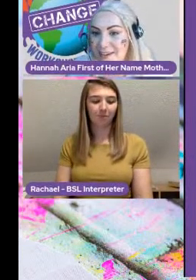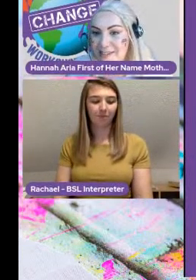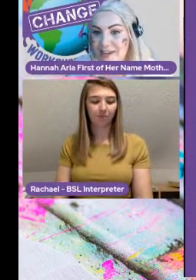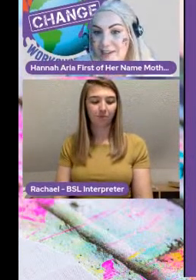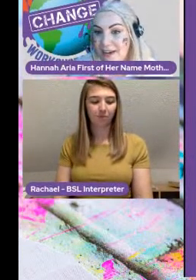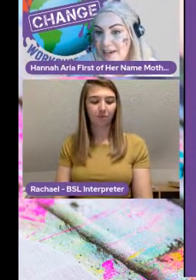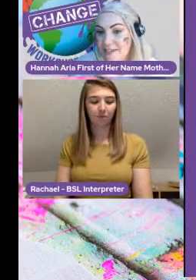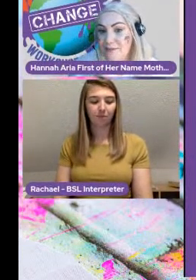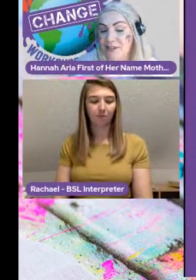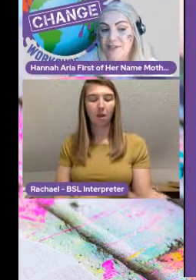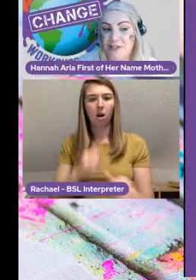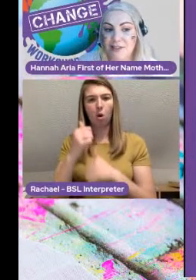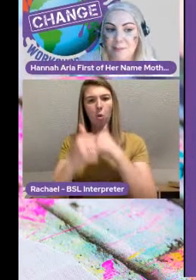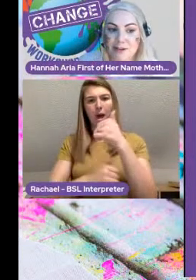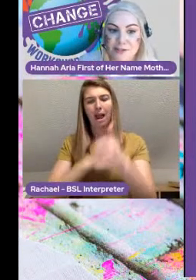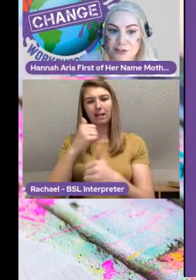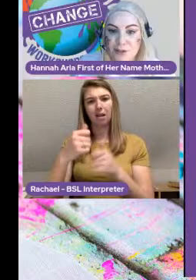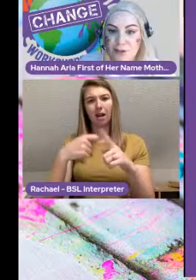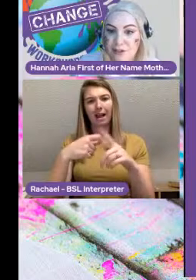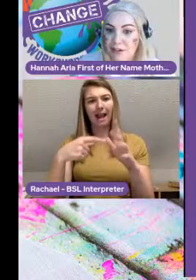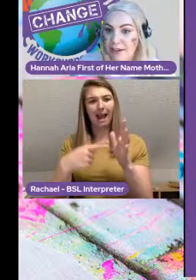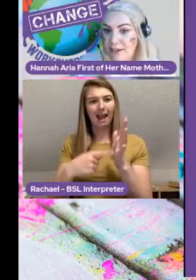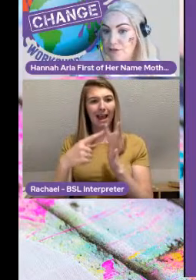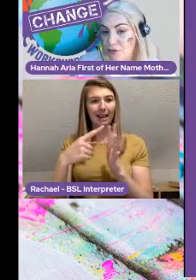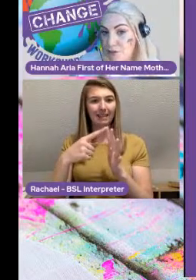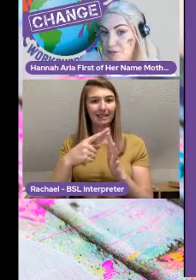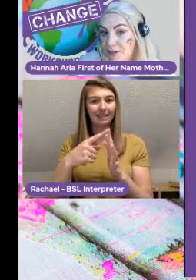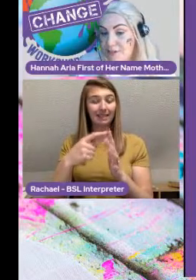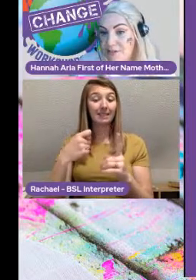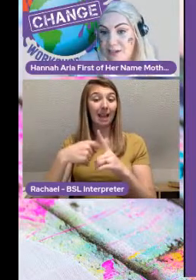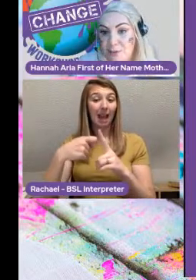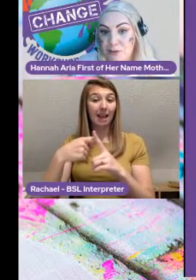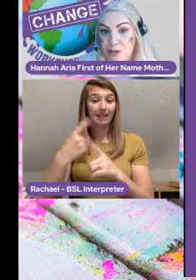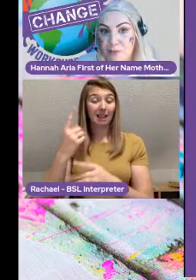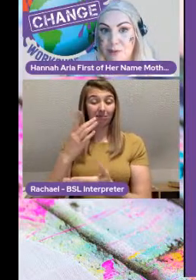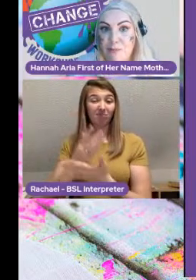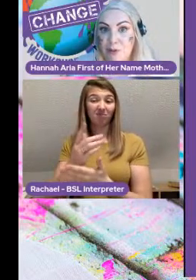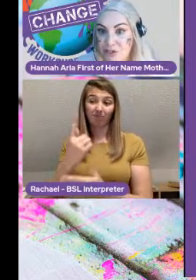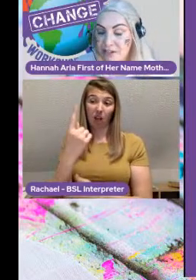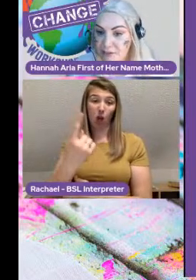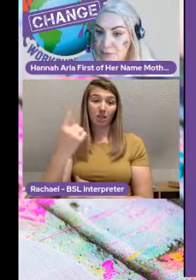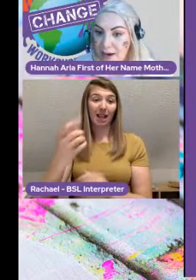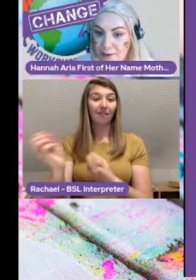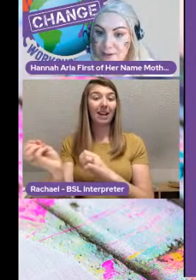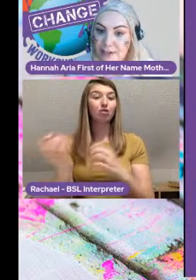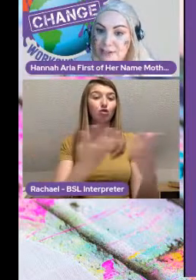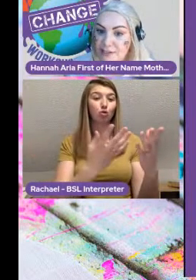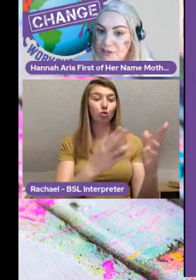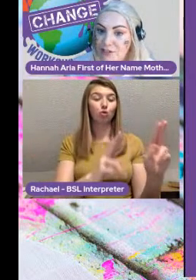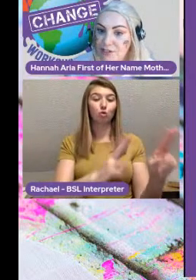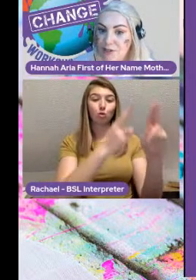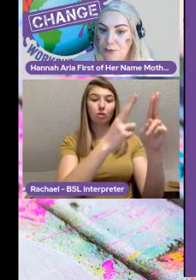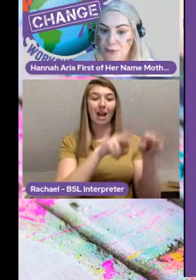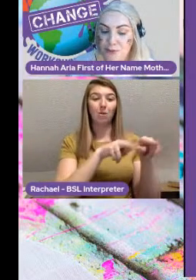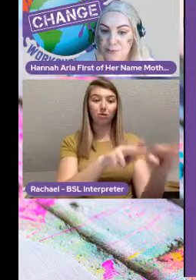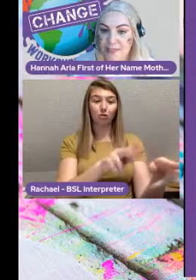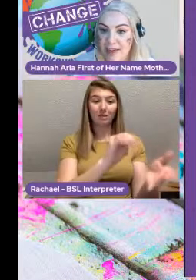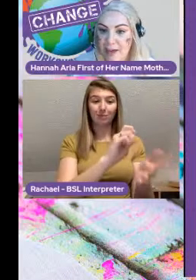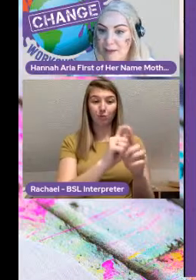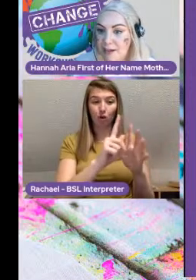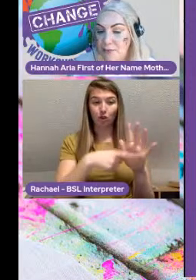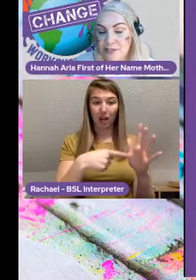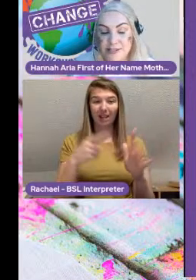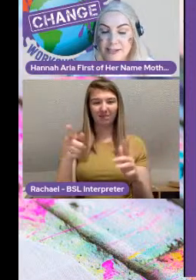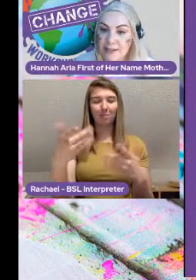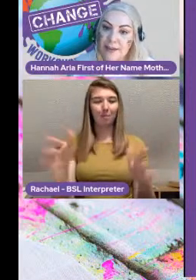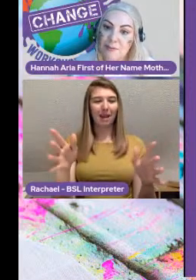done, Katie. And Katie was actually the person who introduced us to Tower Street Print Project as well. So she'd done a course with